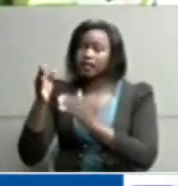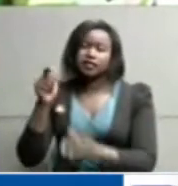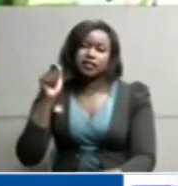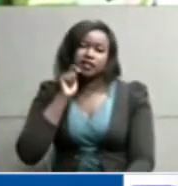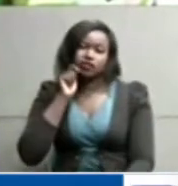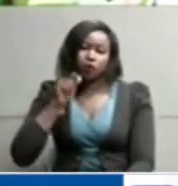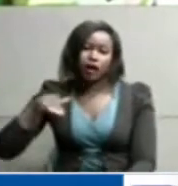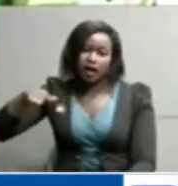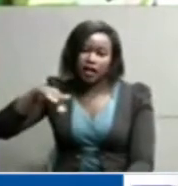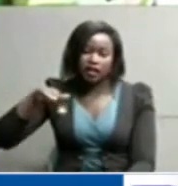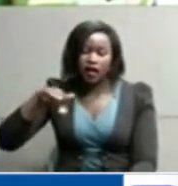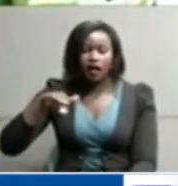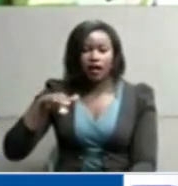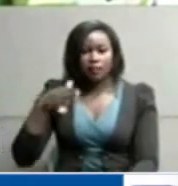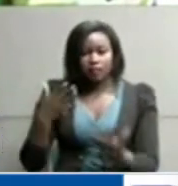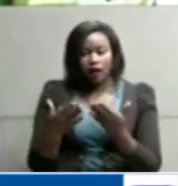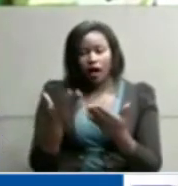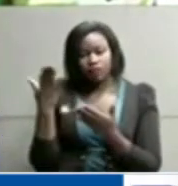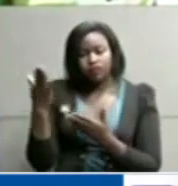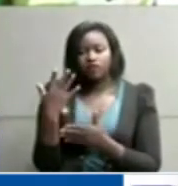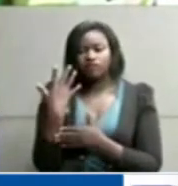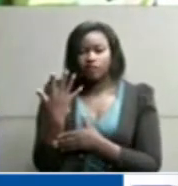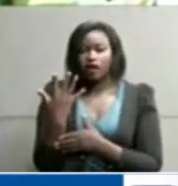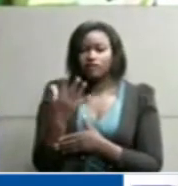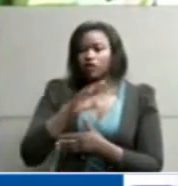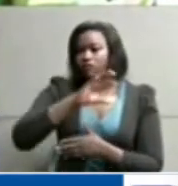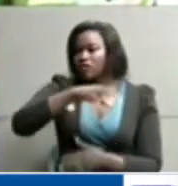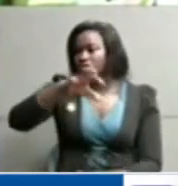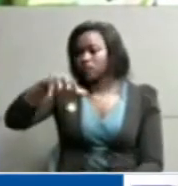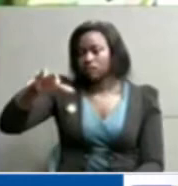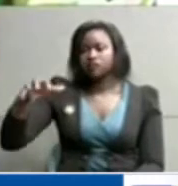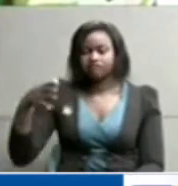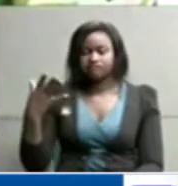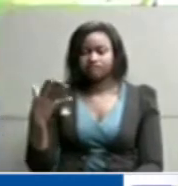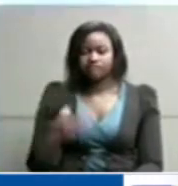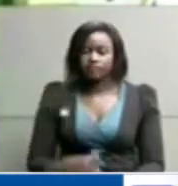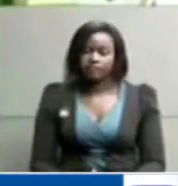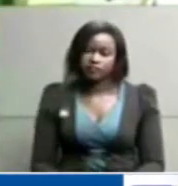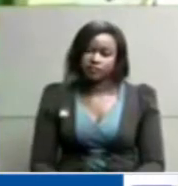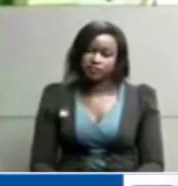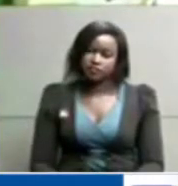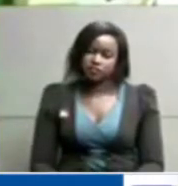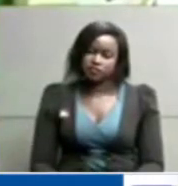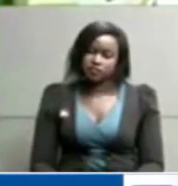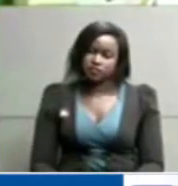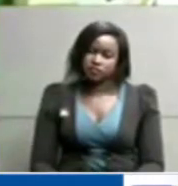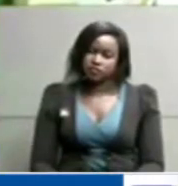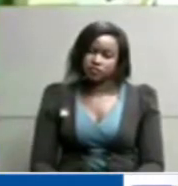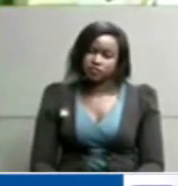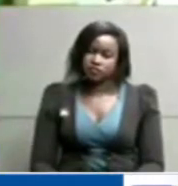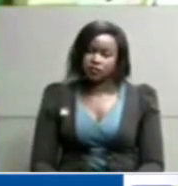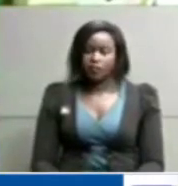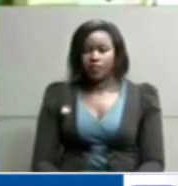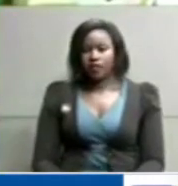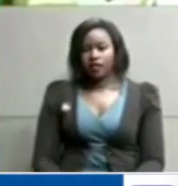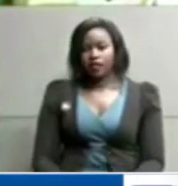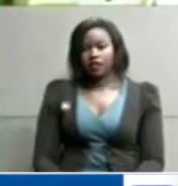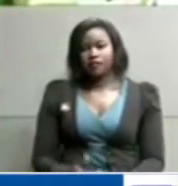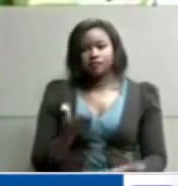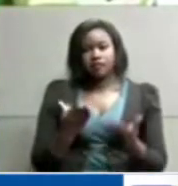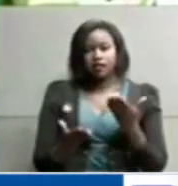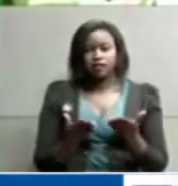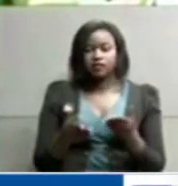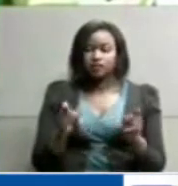there are at least maybe 5 points. Mm. I think you can, later on you can say these hubs are here, you can mention them on the